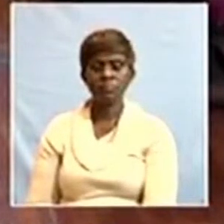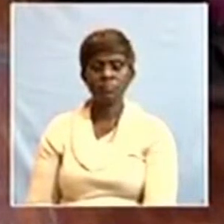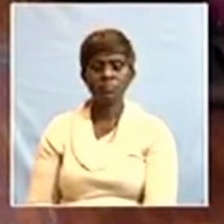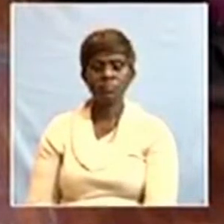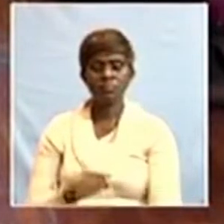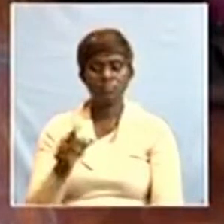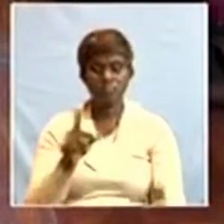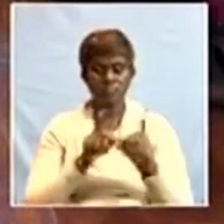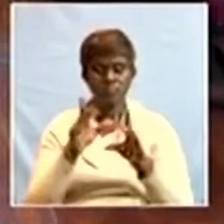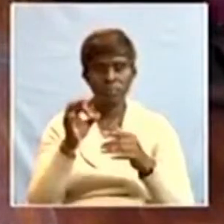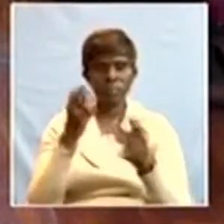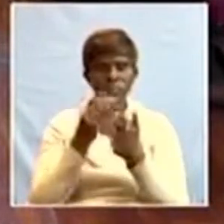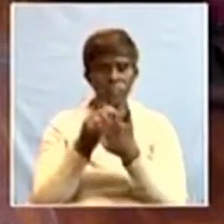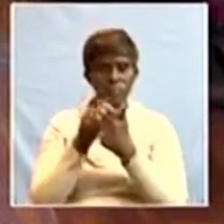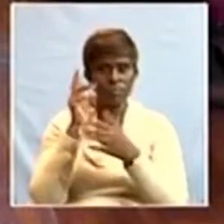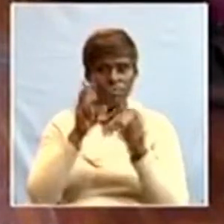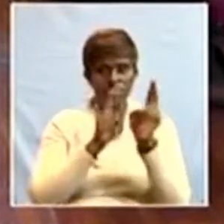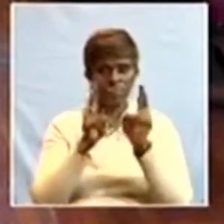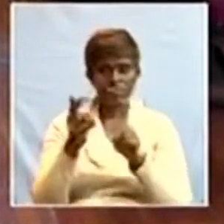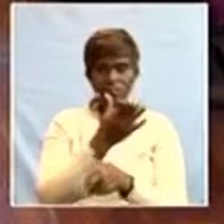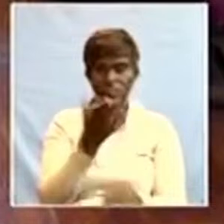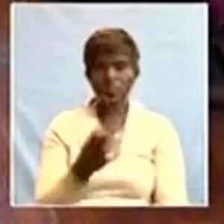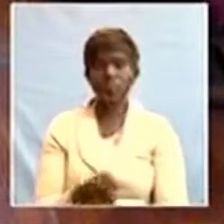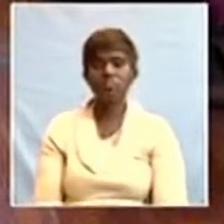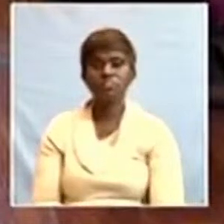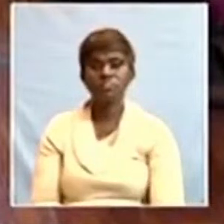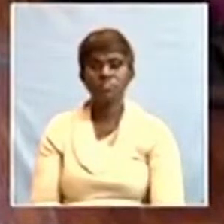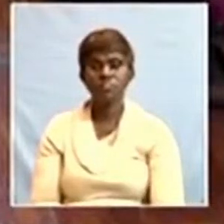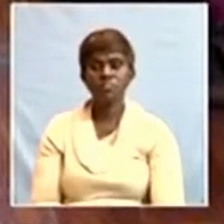The Director of Finance will answer this.